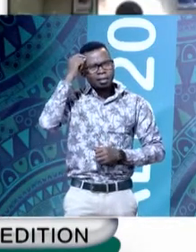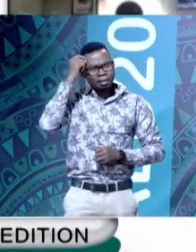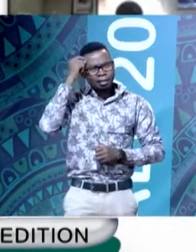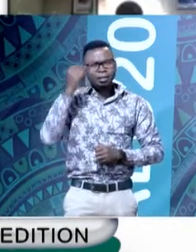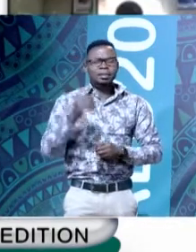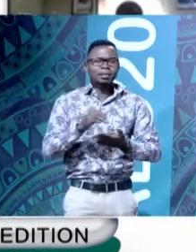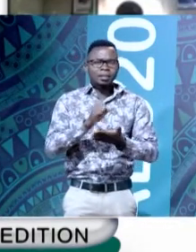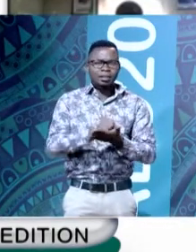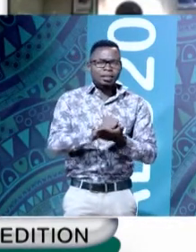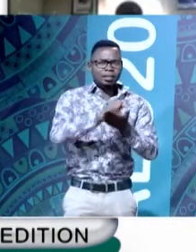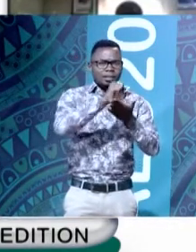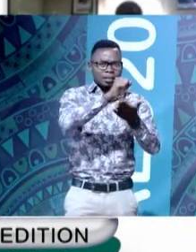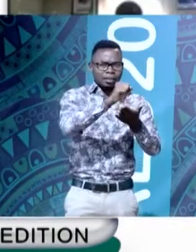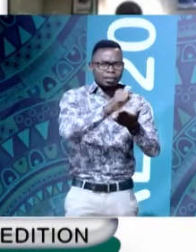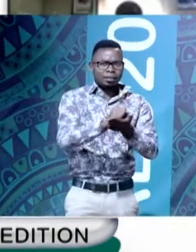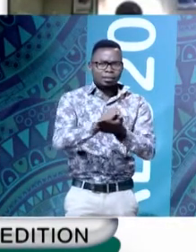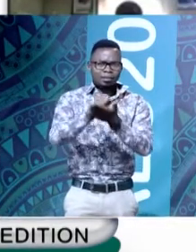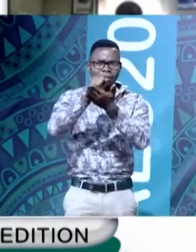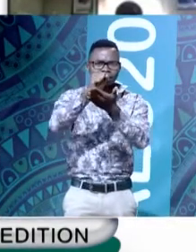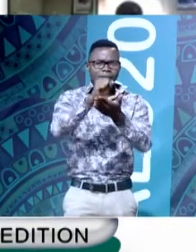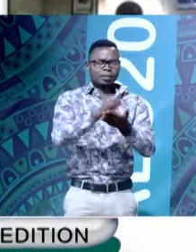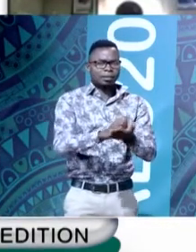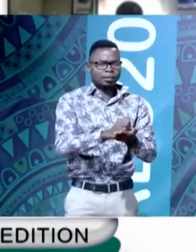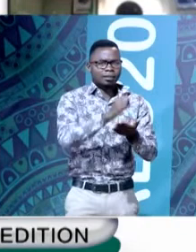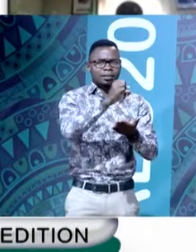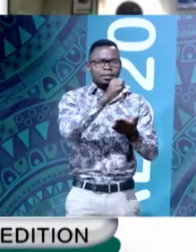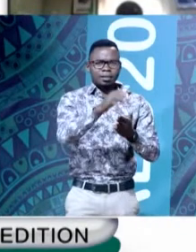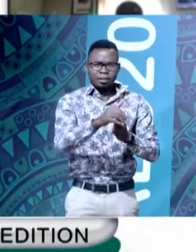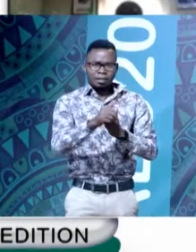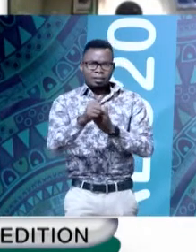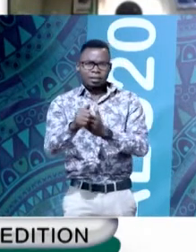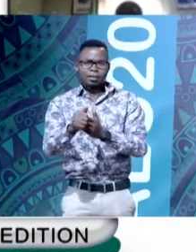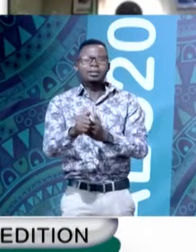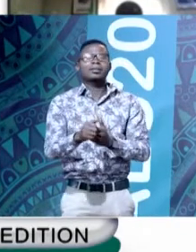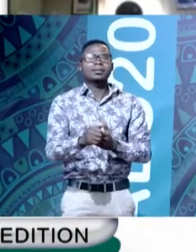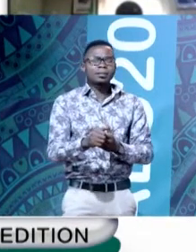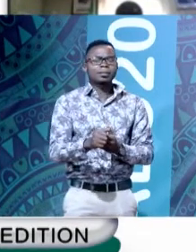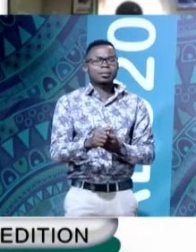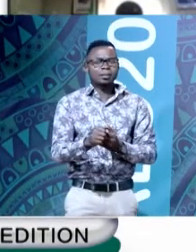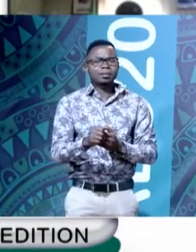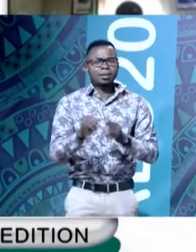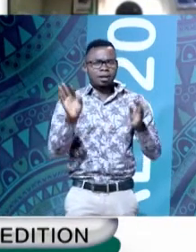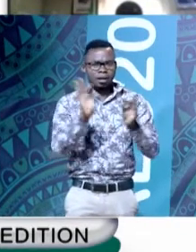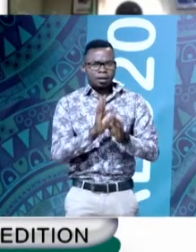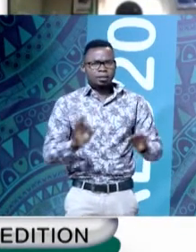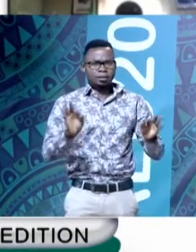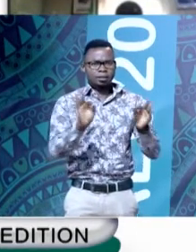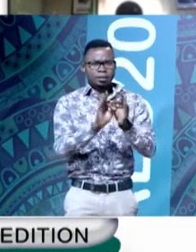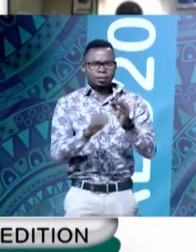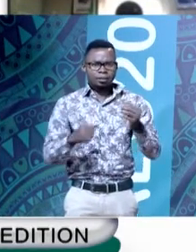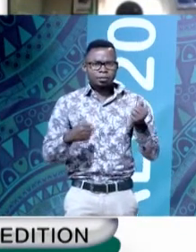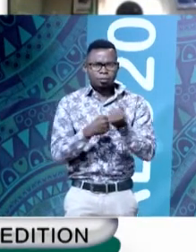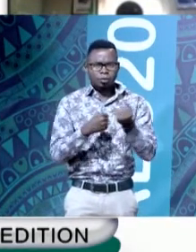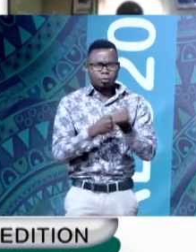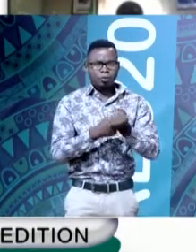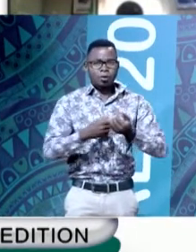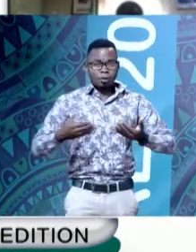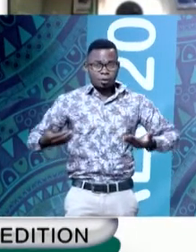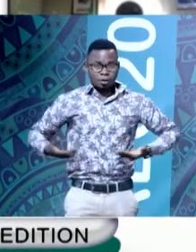governments, African leaders have provided enough for a role for African youth to